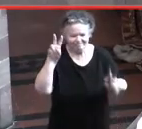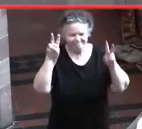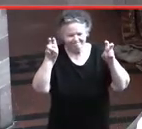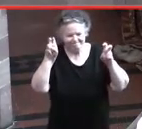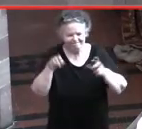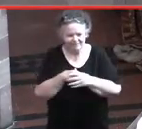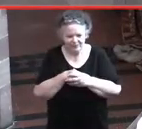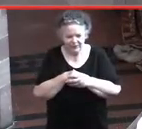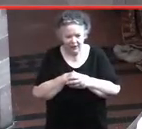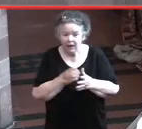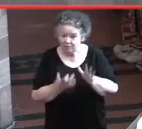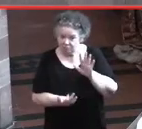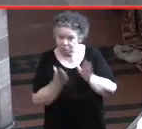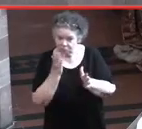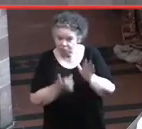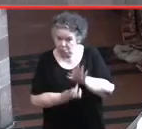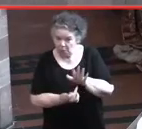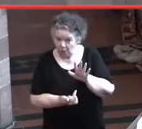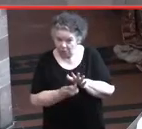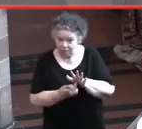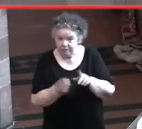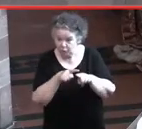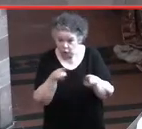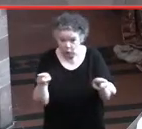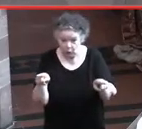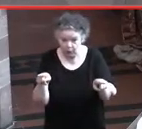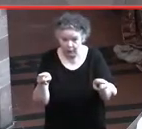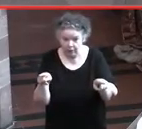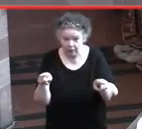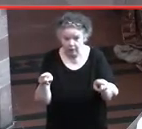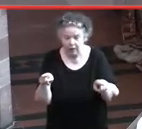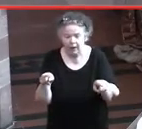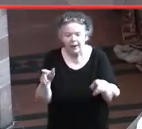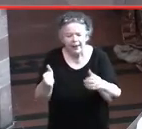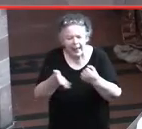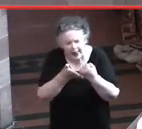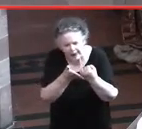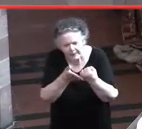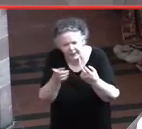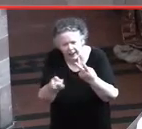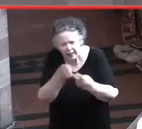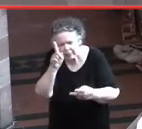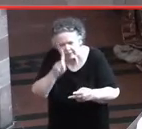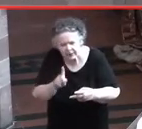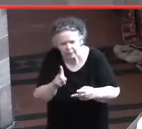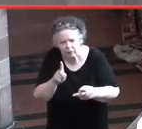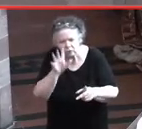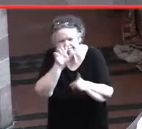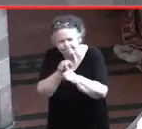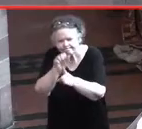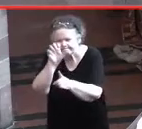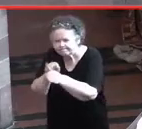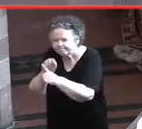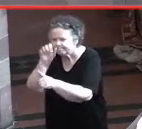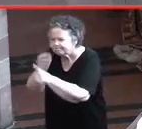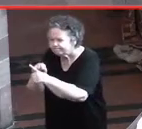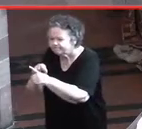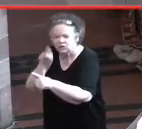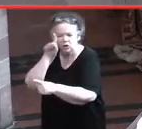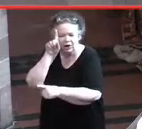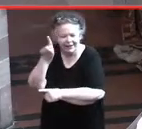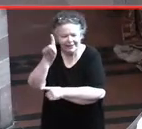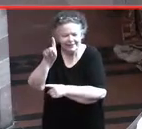is really important, not just for you, but helping people to see the signs of God at